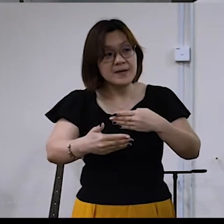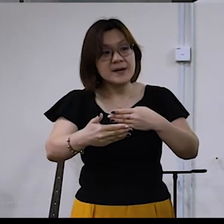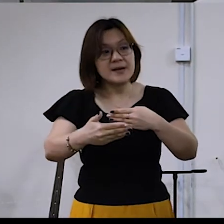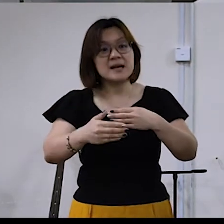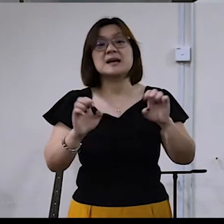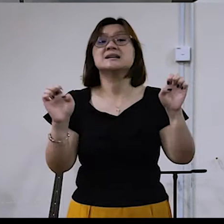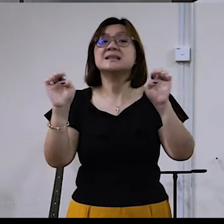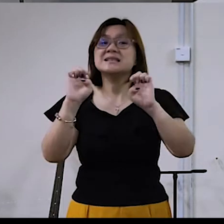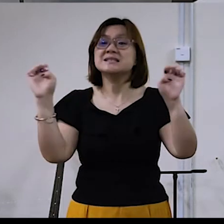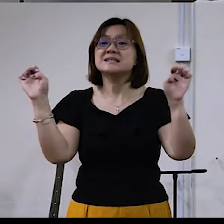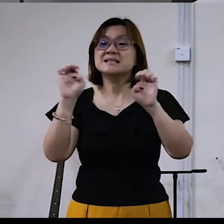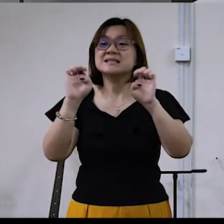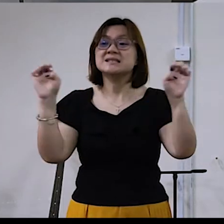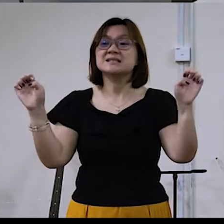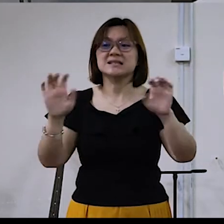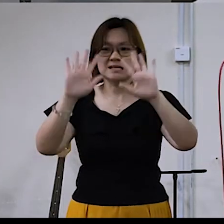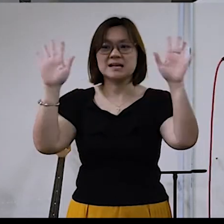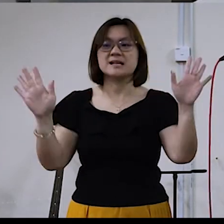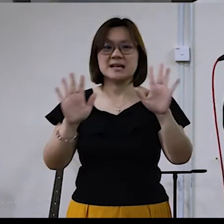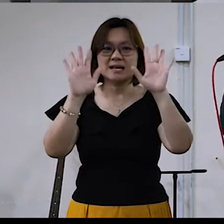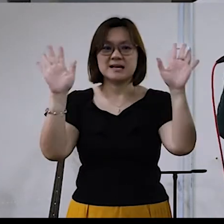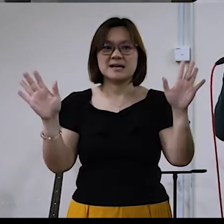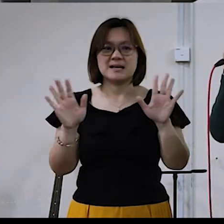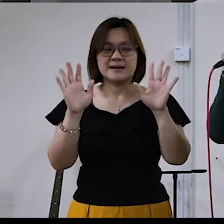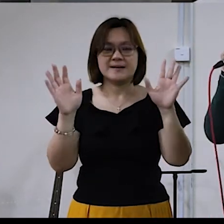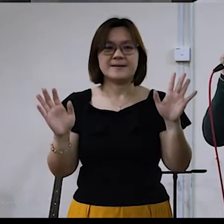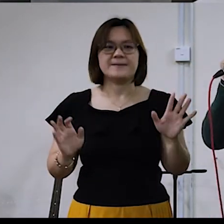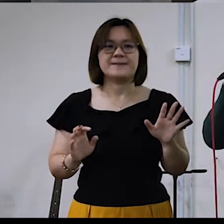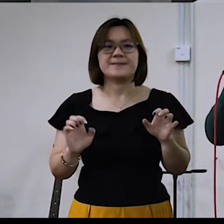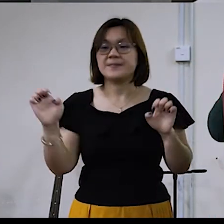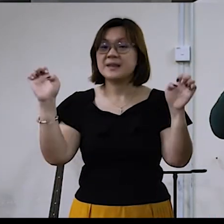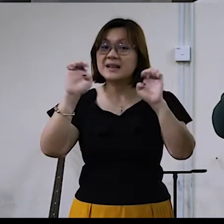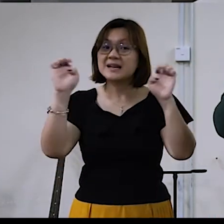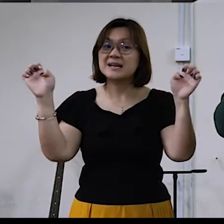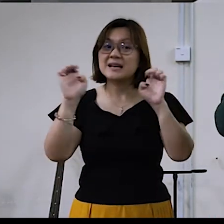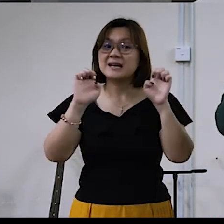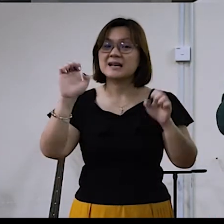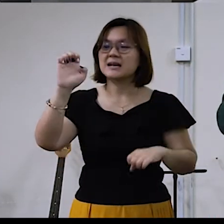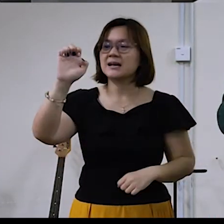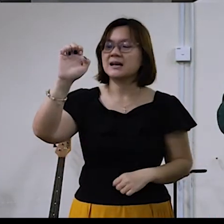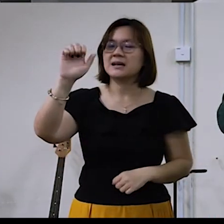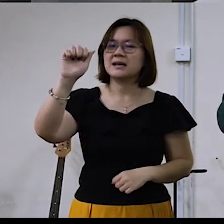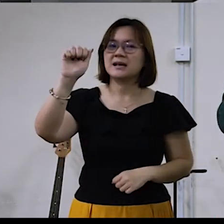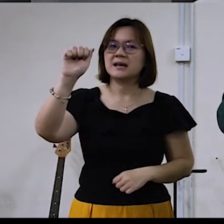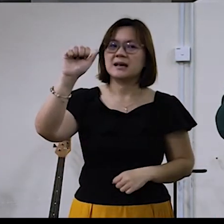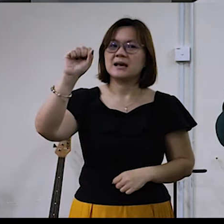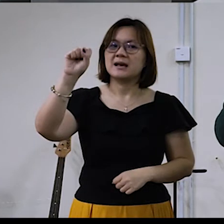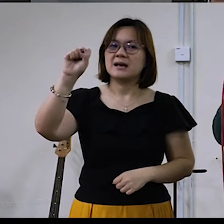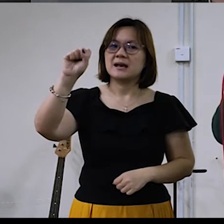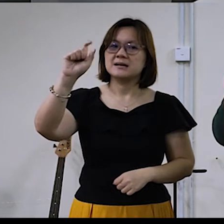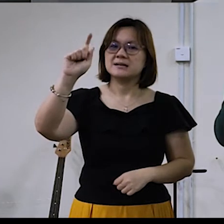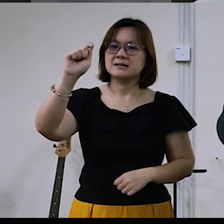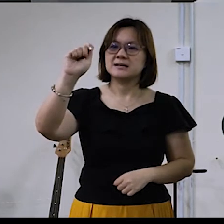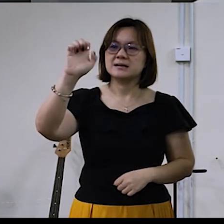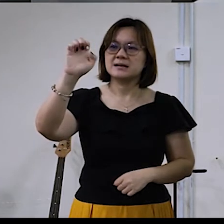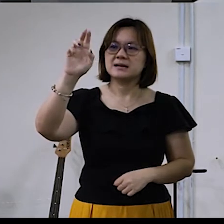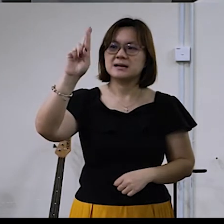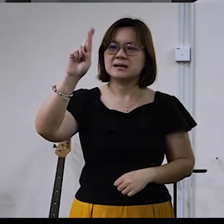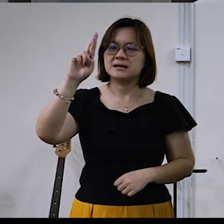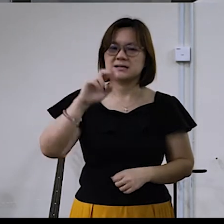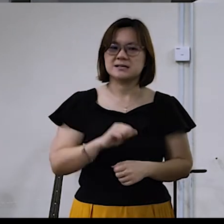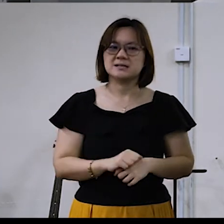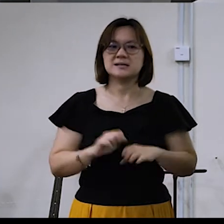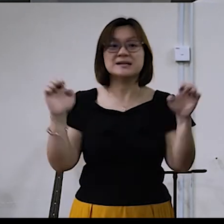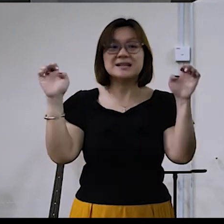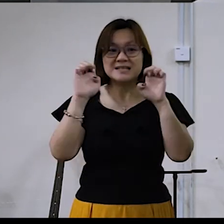joyful. Easter, we celebrate because Jesus is brought back to life. Who can say amen? Amen. But Lenten, a lot of